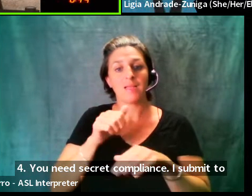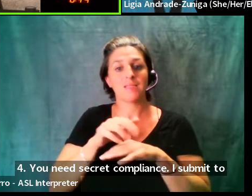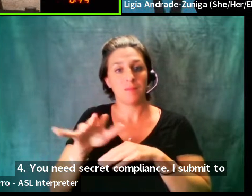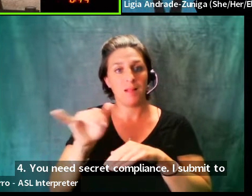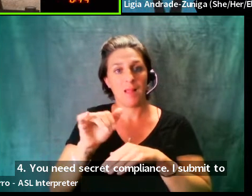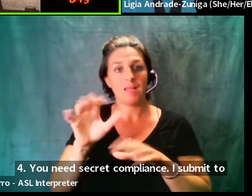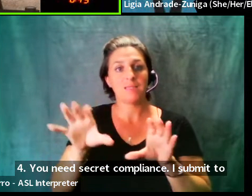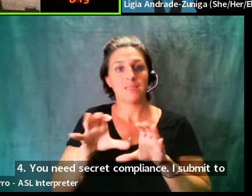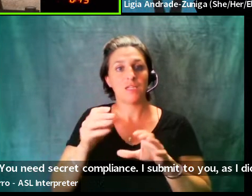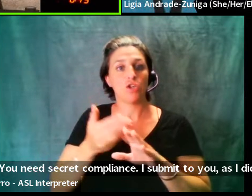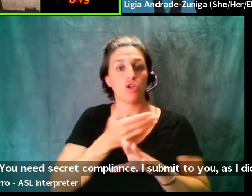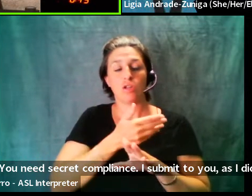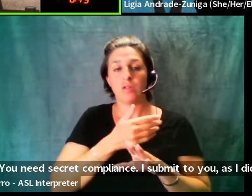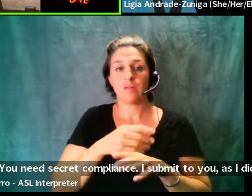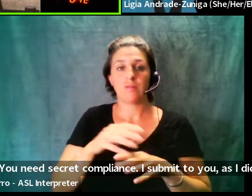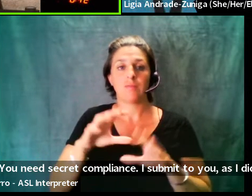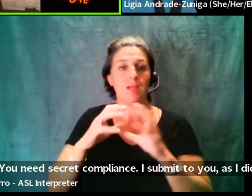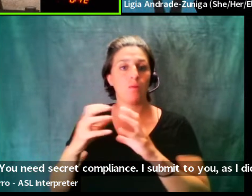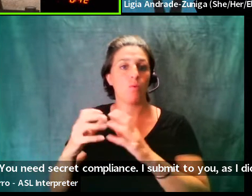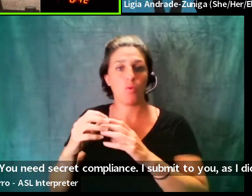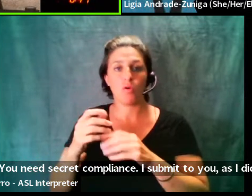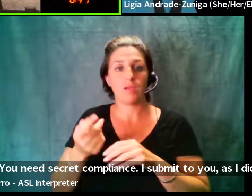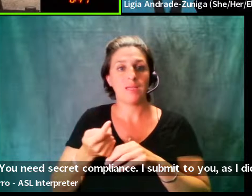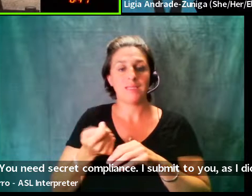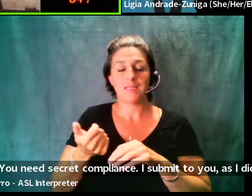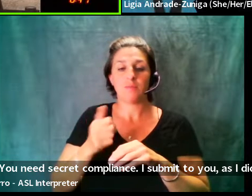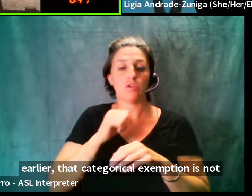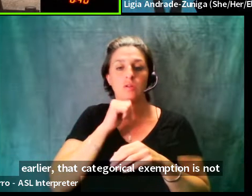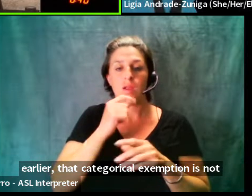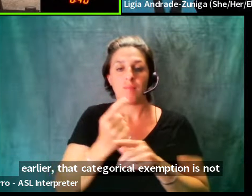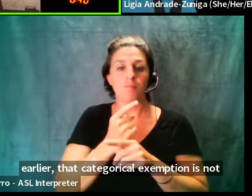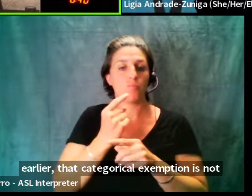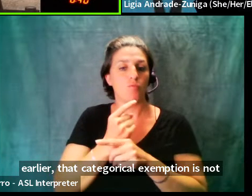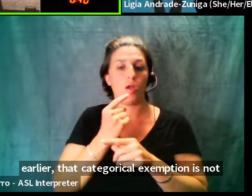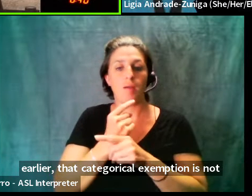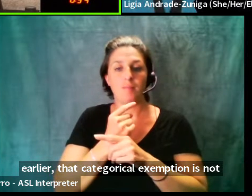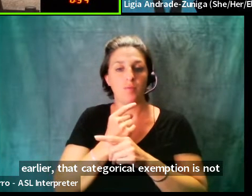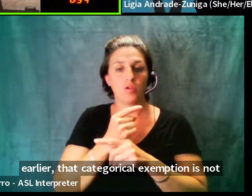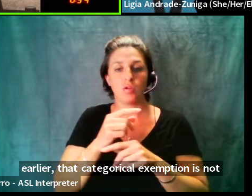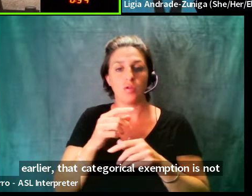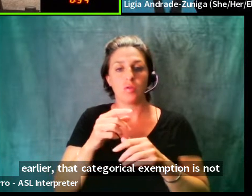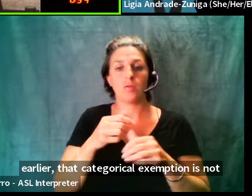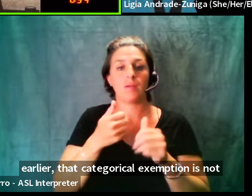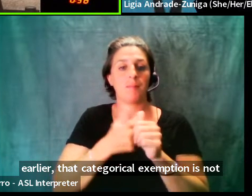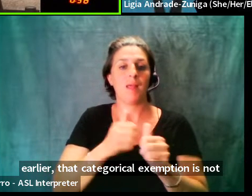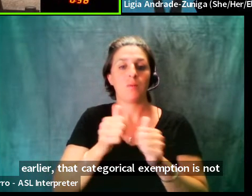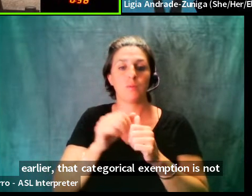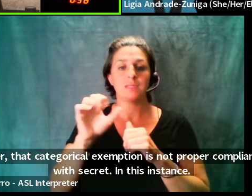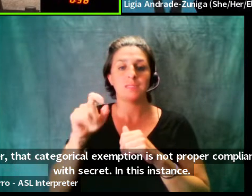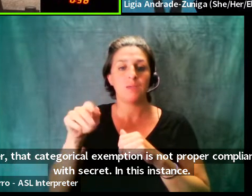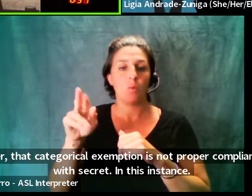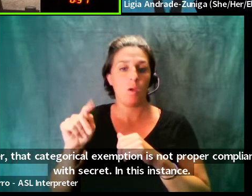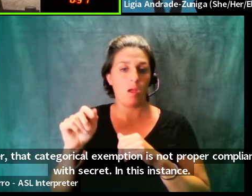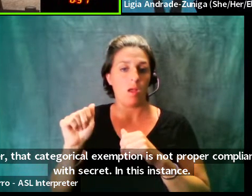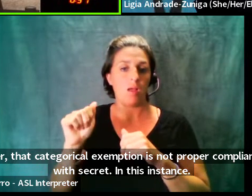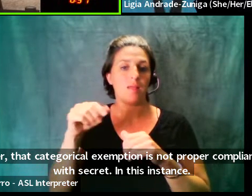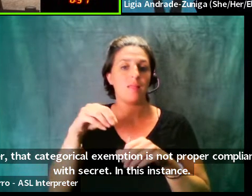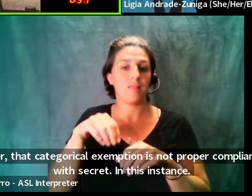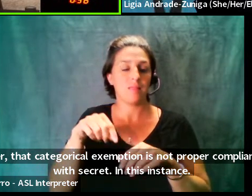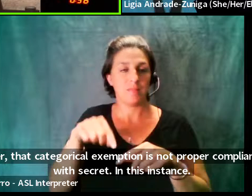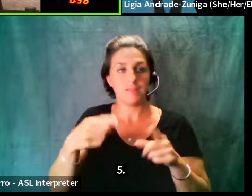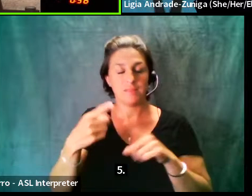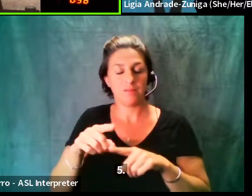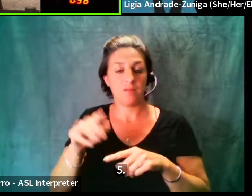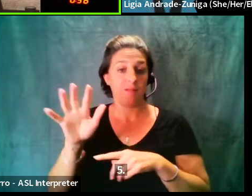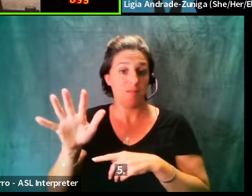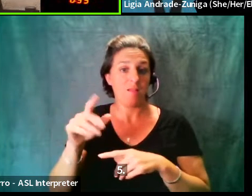a categorical exemption is not proper compliance with CEQA in this instance. 5, you need proof that